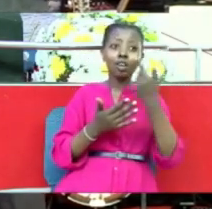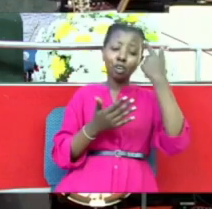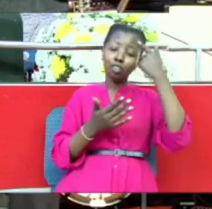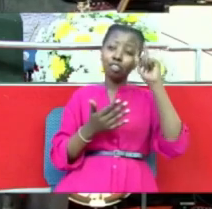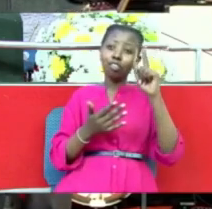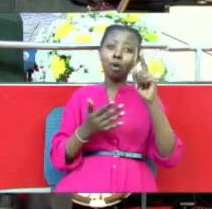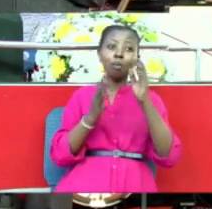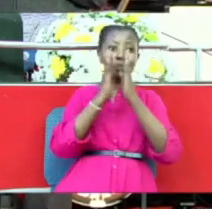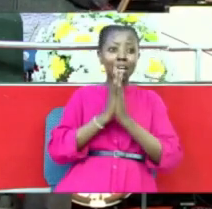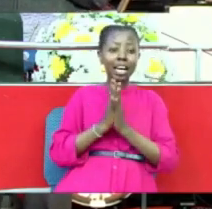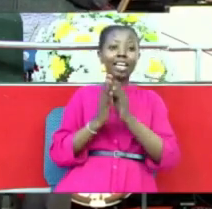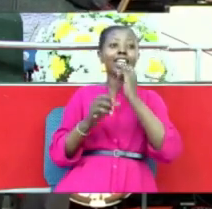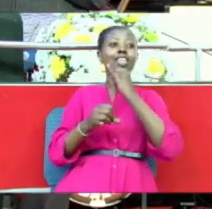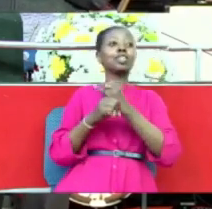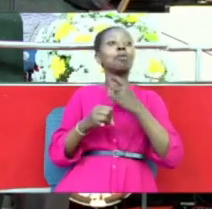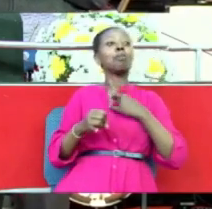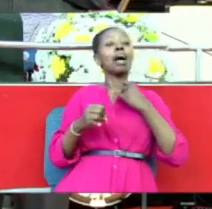know.